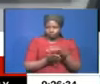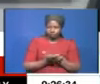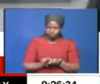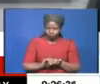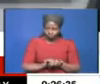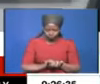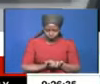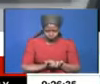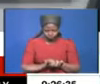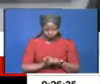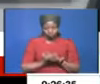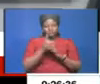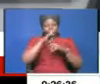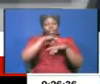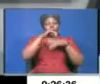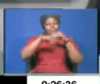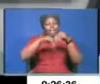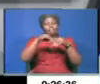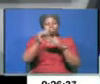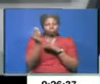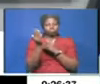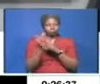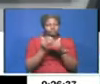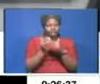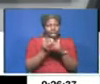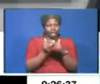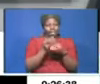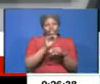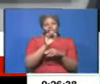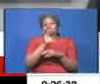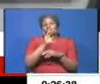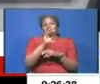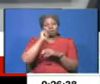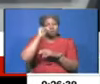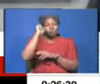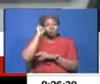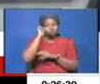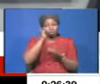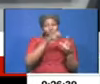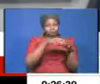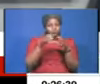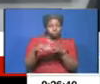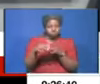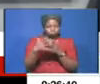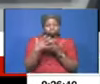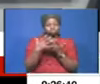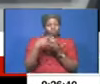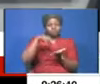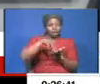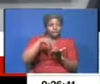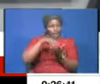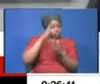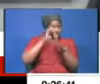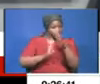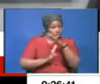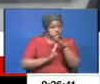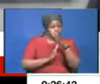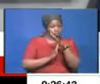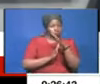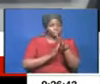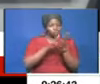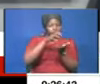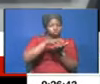As elections draw nearer, the four political outfits running for the top seat have committed to